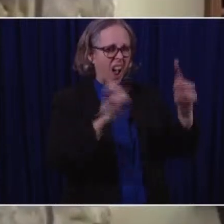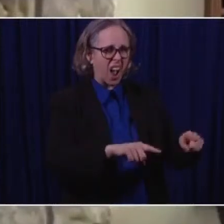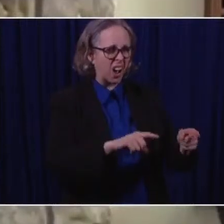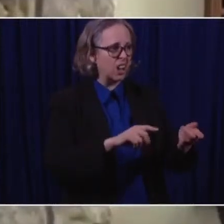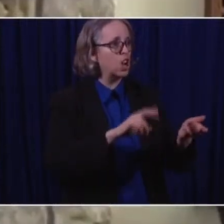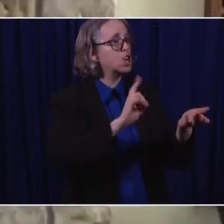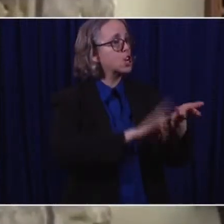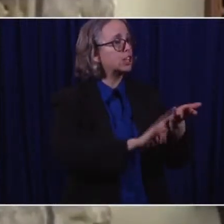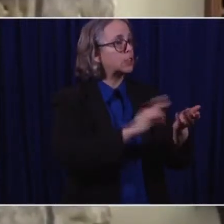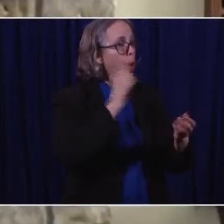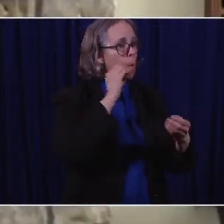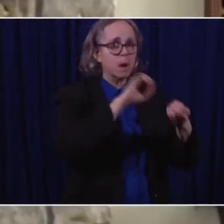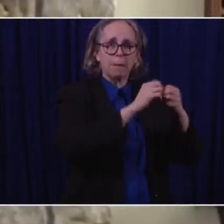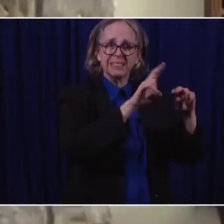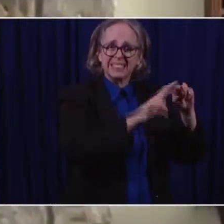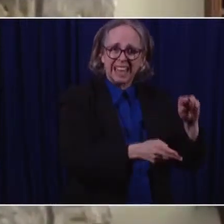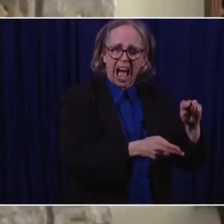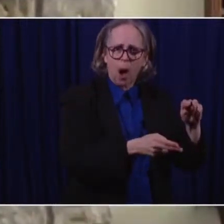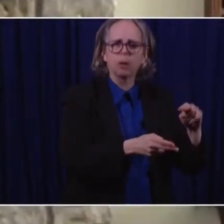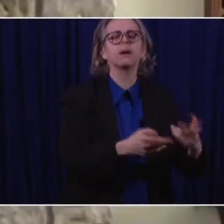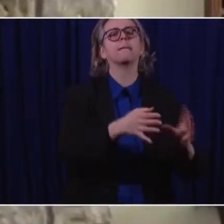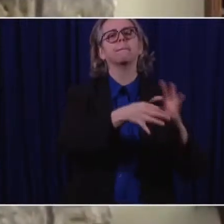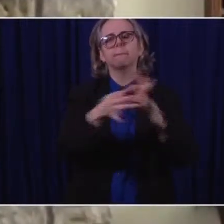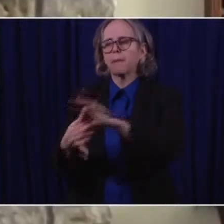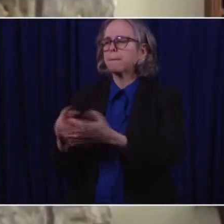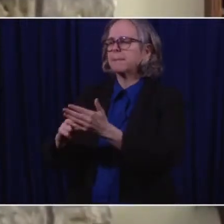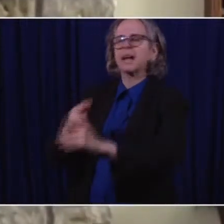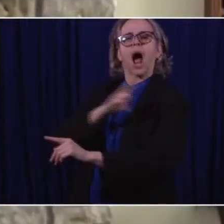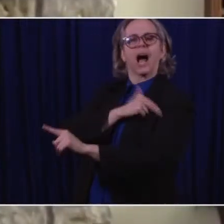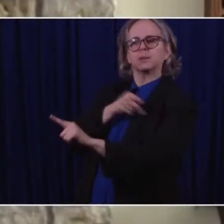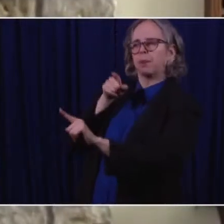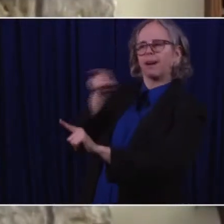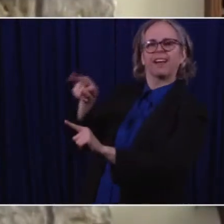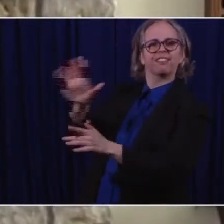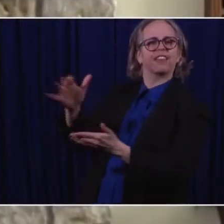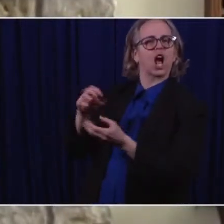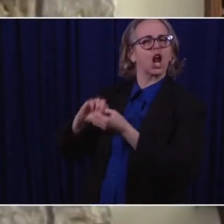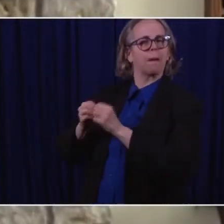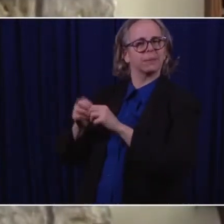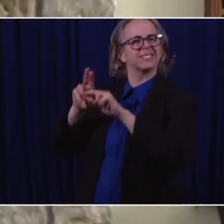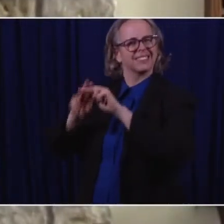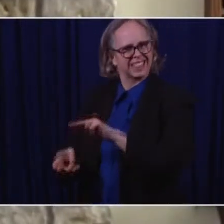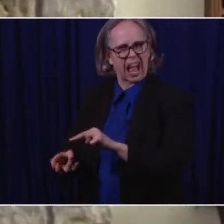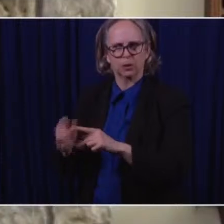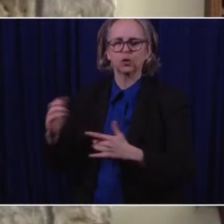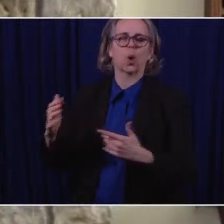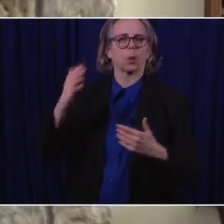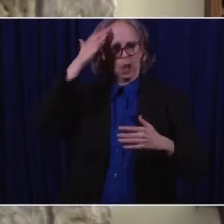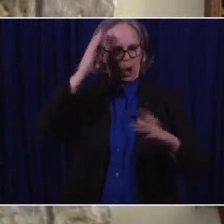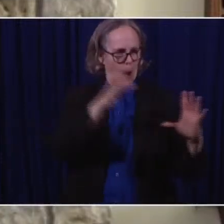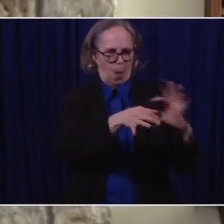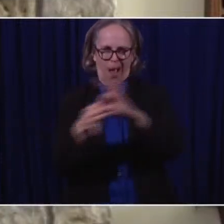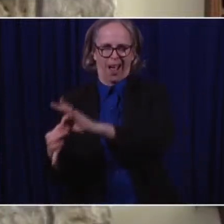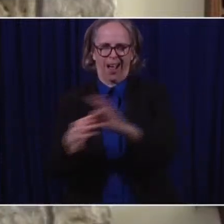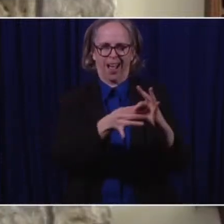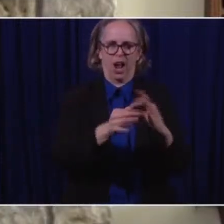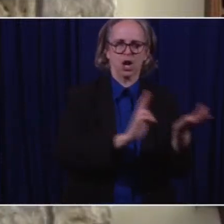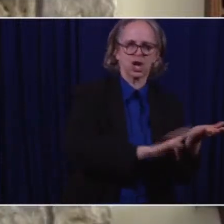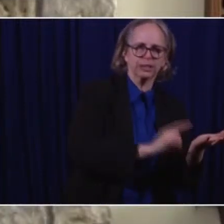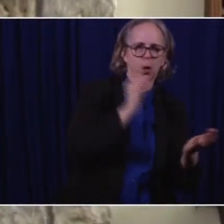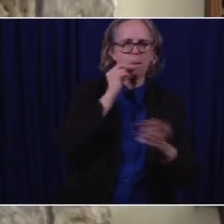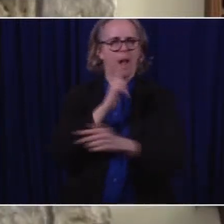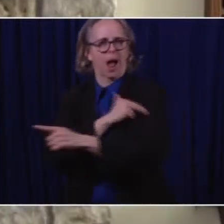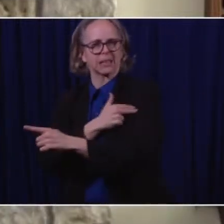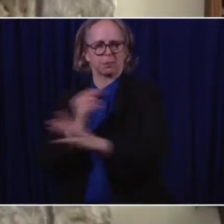direct benefit, is to that particular resident of the nursing home who doesn't get the COVID. But we also have the benefit of freeing more space up